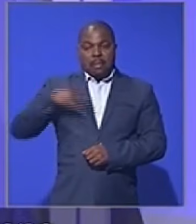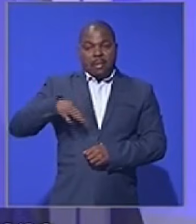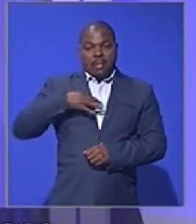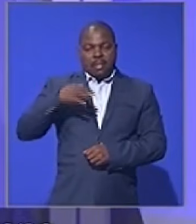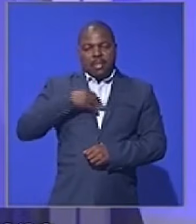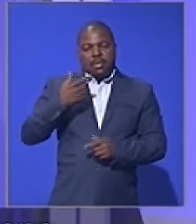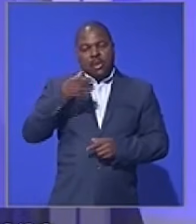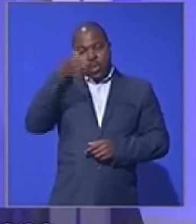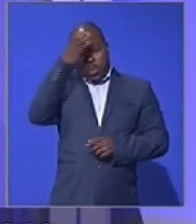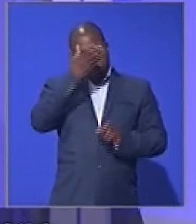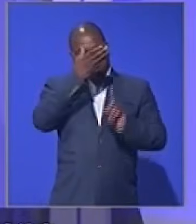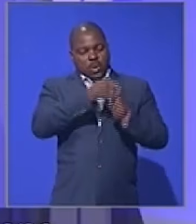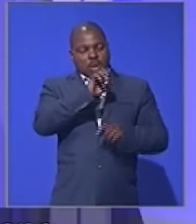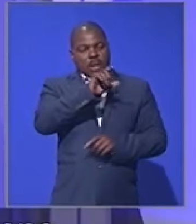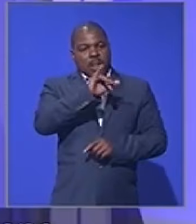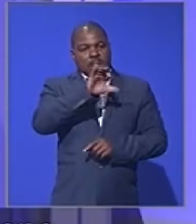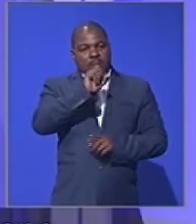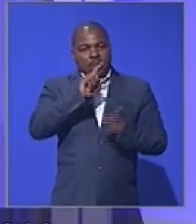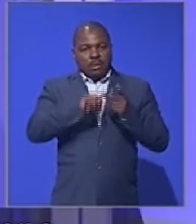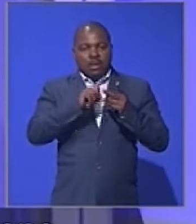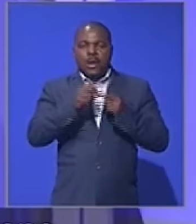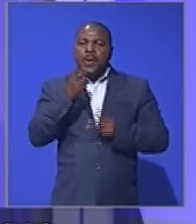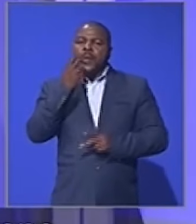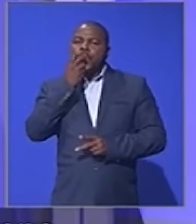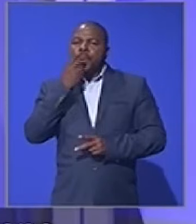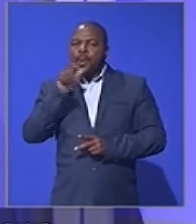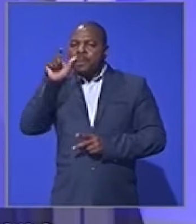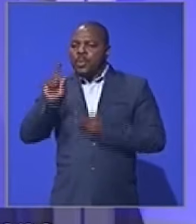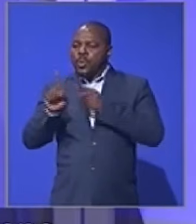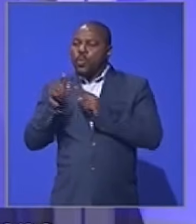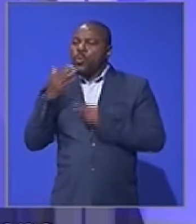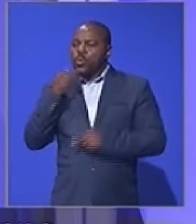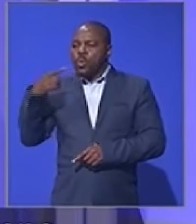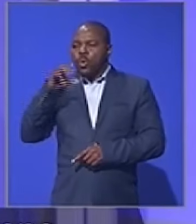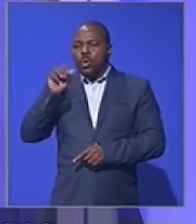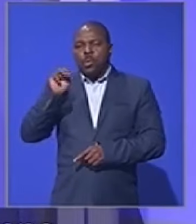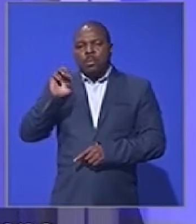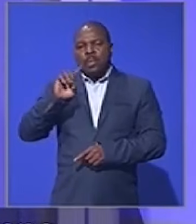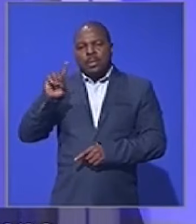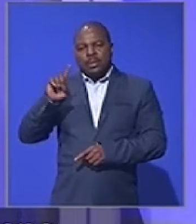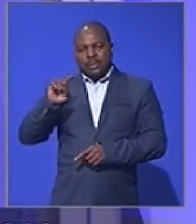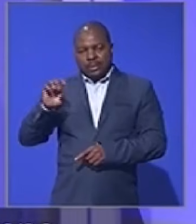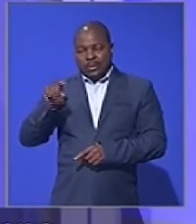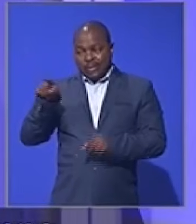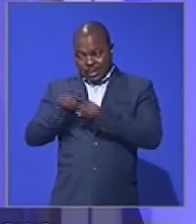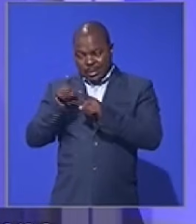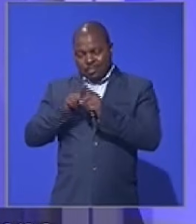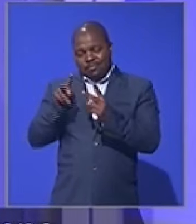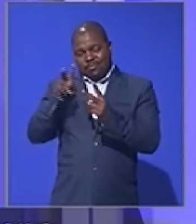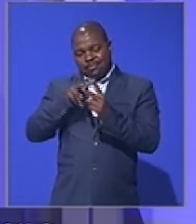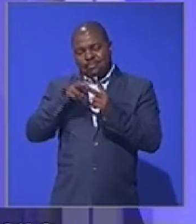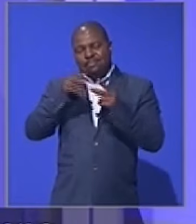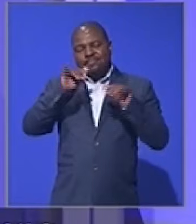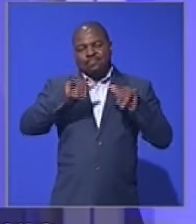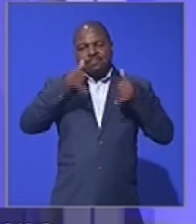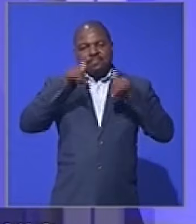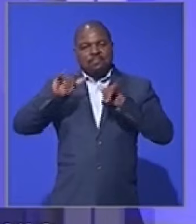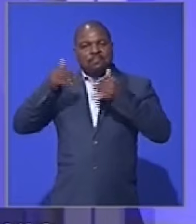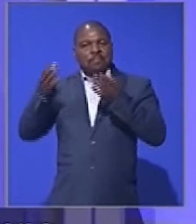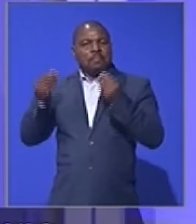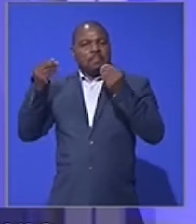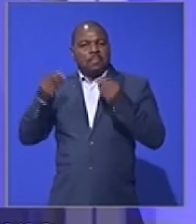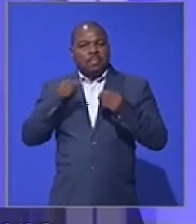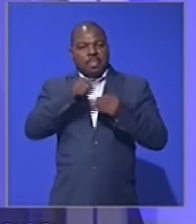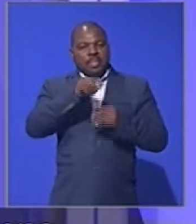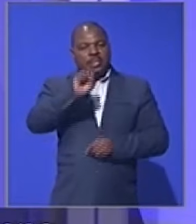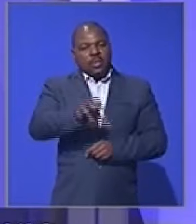banyana Desiree Ellis le malokwana wa Maloba Victor Gomez le bona ba thupile difoka moletlong wo o bego o tletše